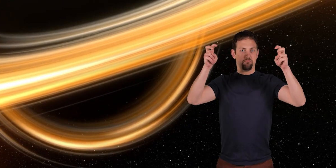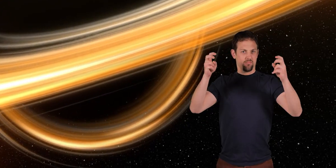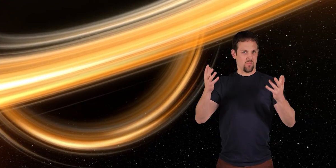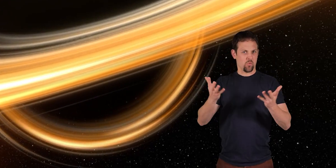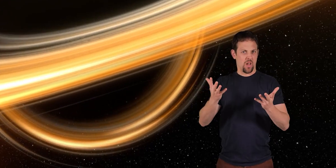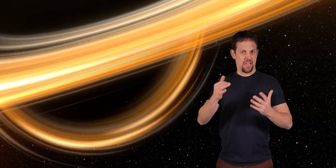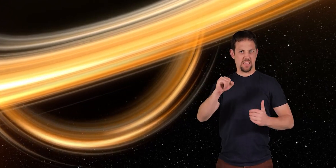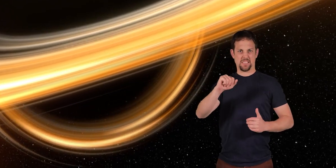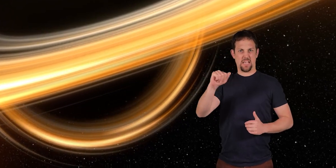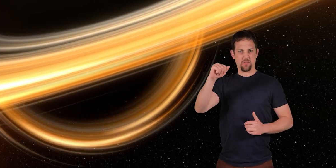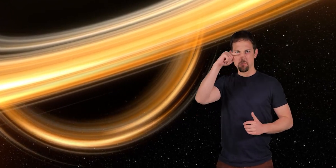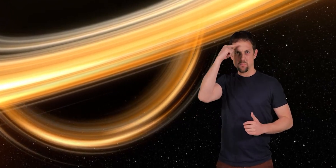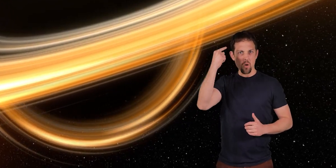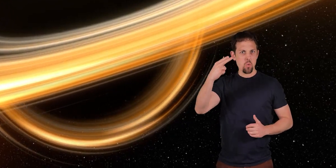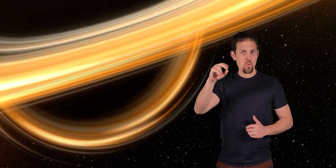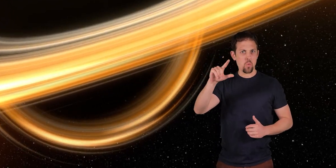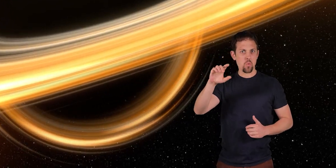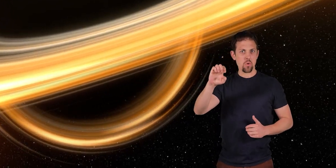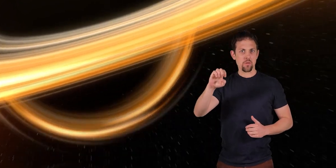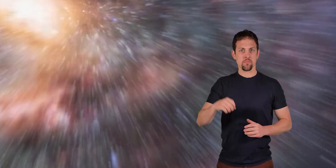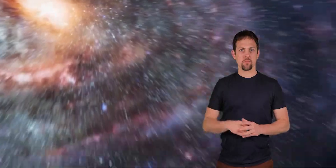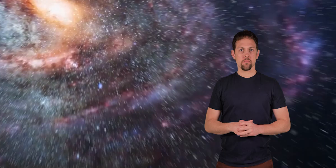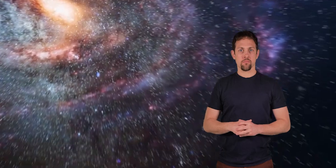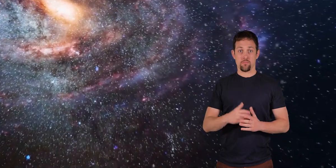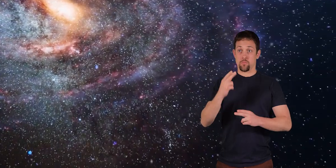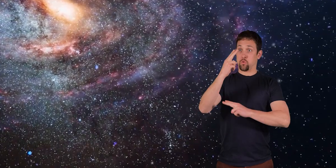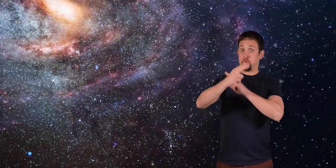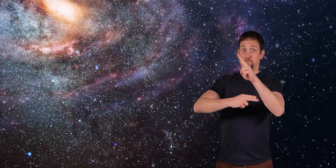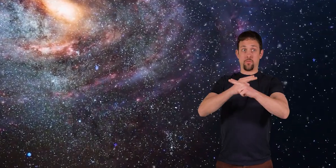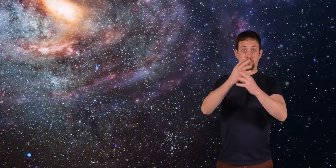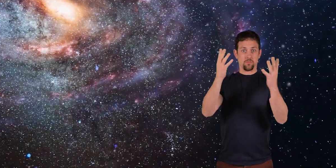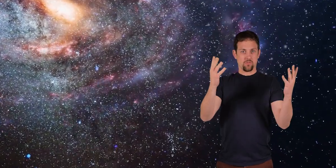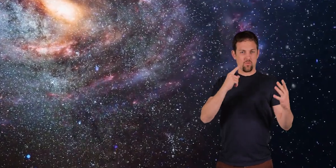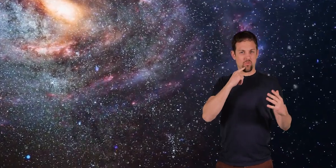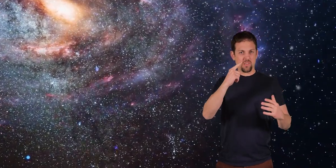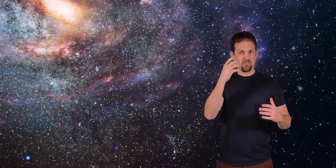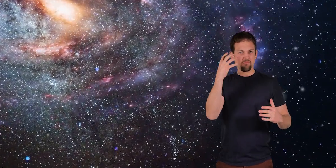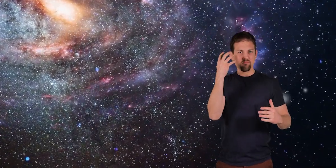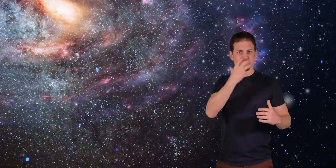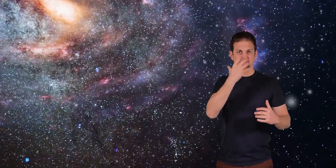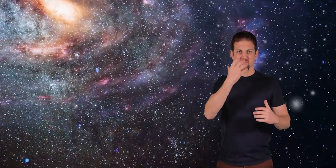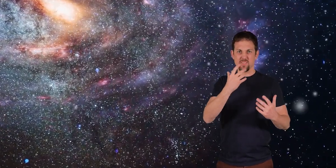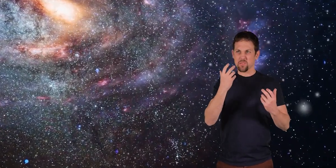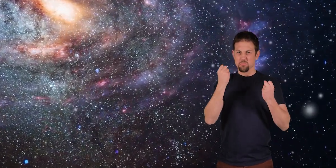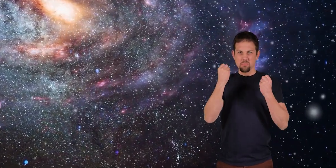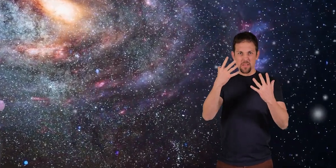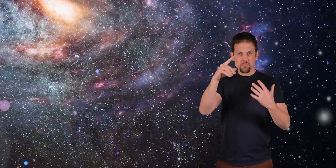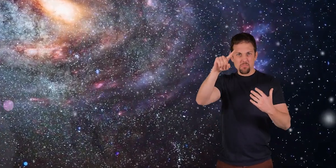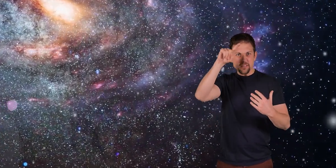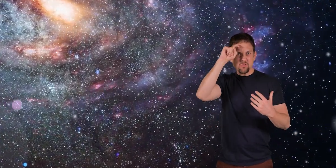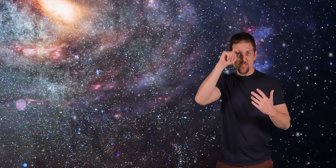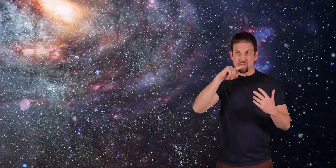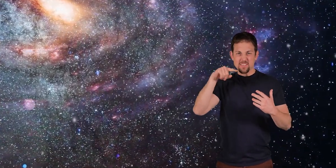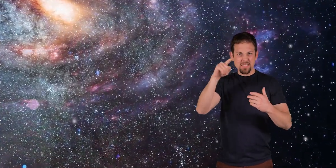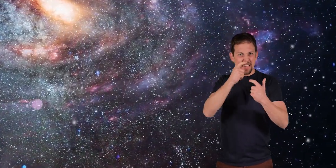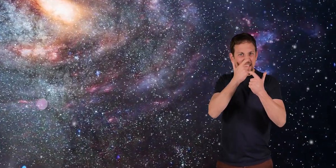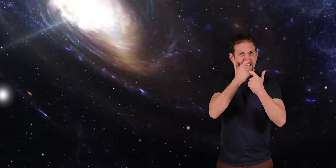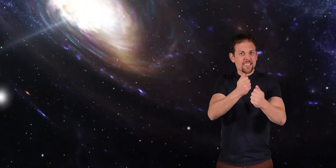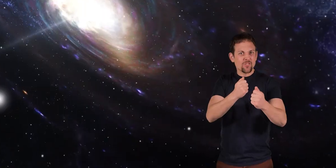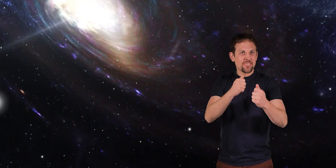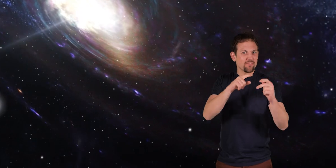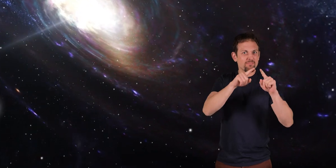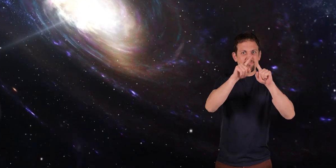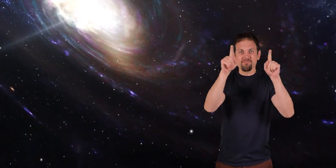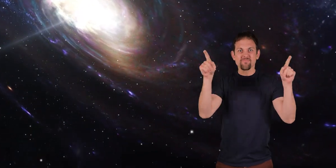What is a black hole? The universe is full of phenomena that are as mysterious